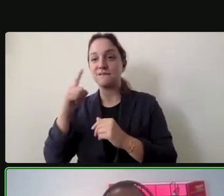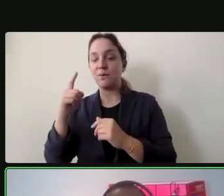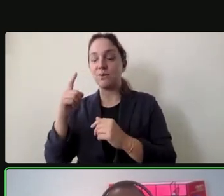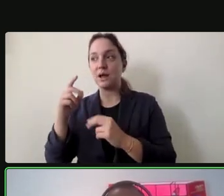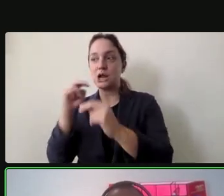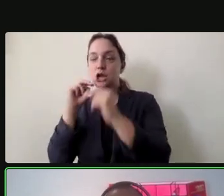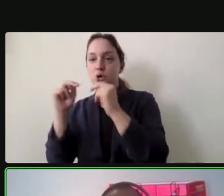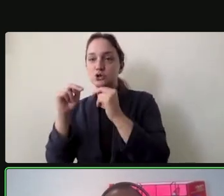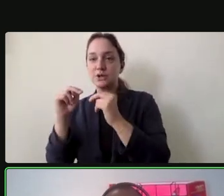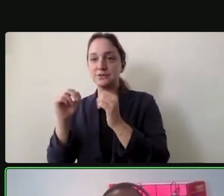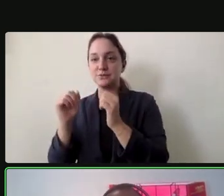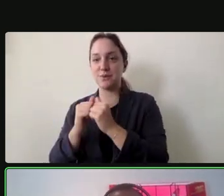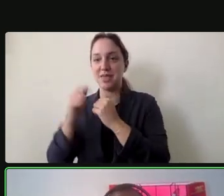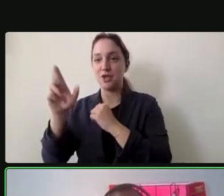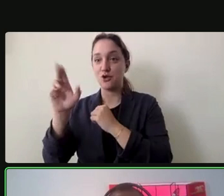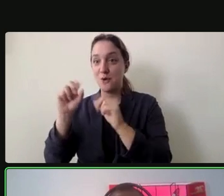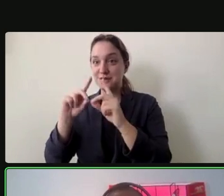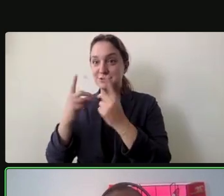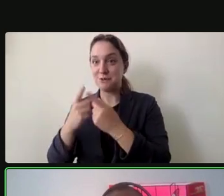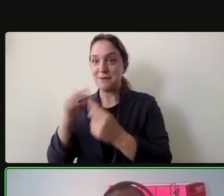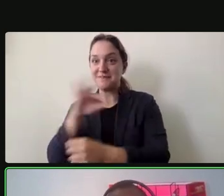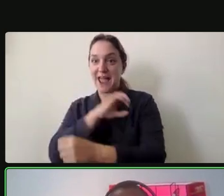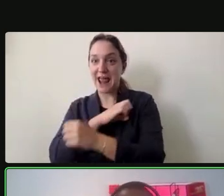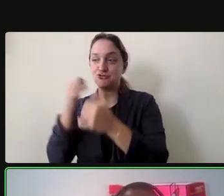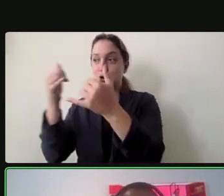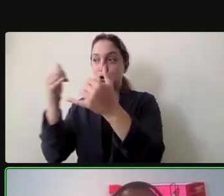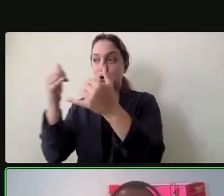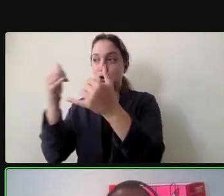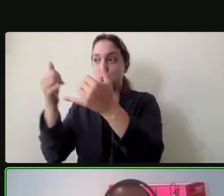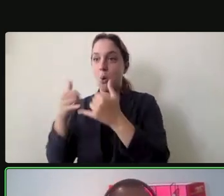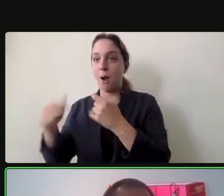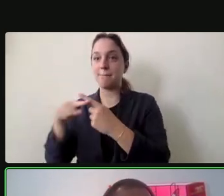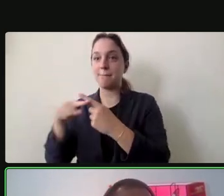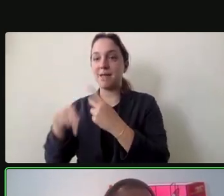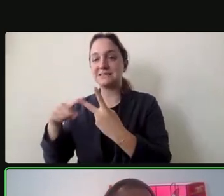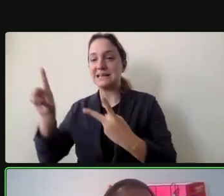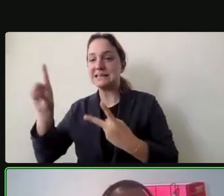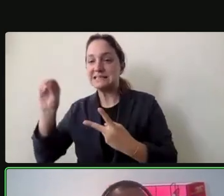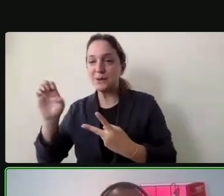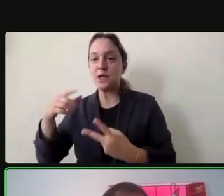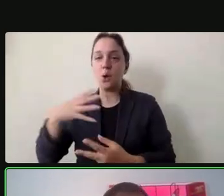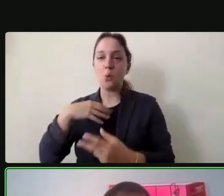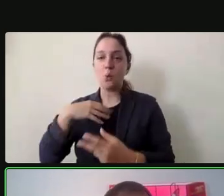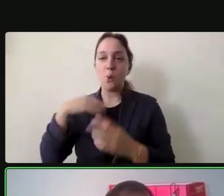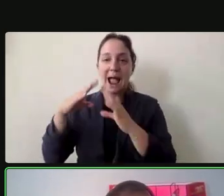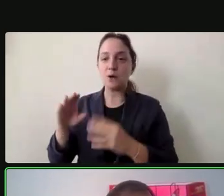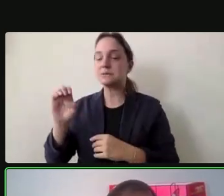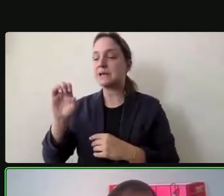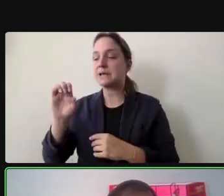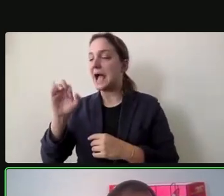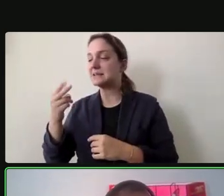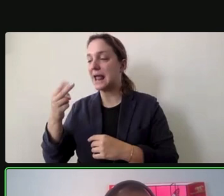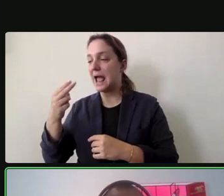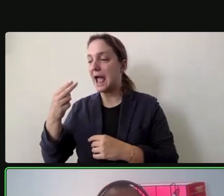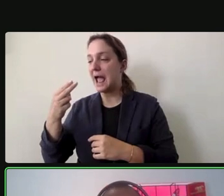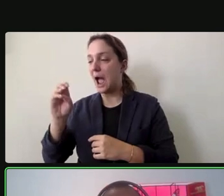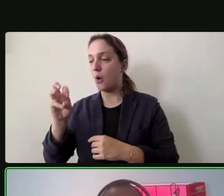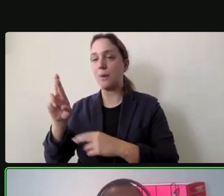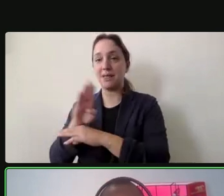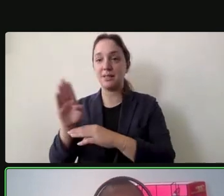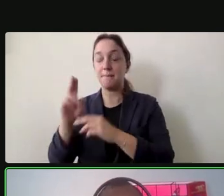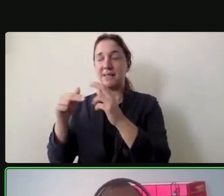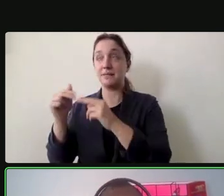my U.S. Department of Energy award and some of the folks from DOE and the White House and the Eisenhower building. And I had to decide whether I was going to skip